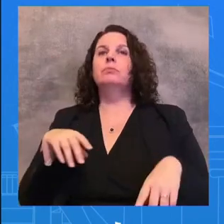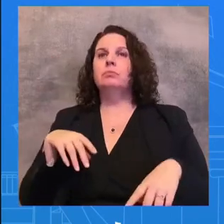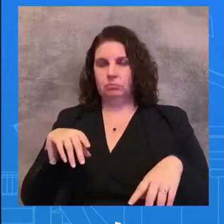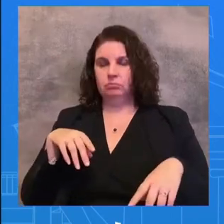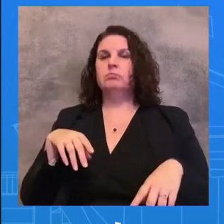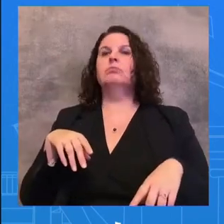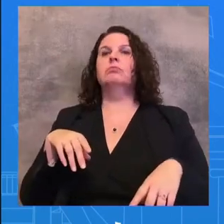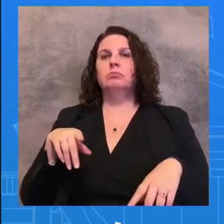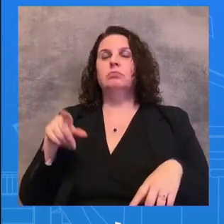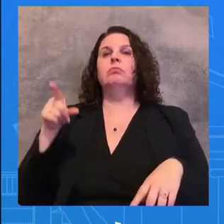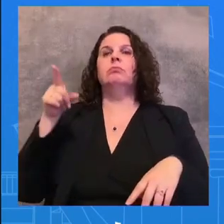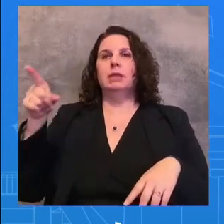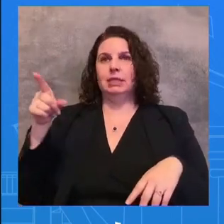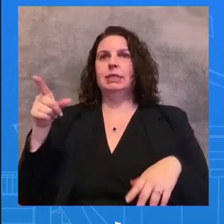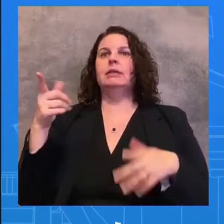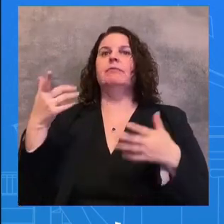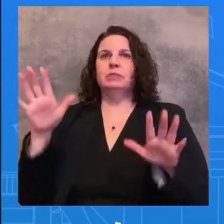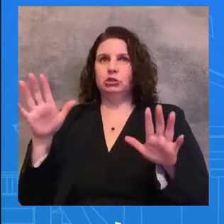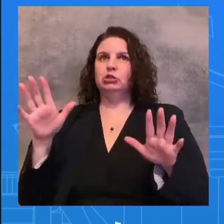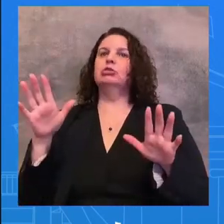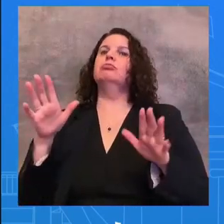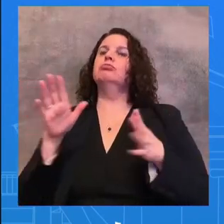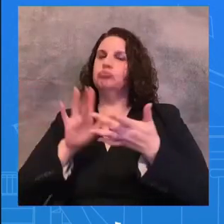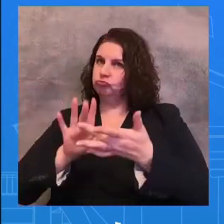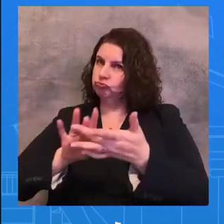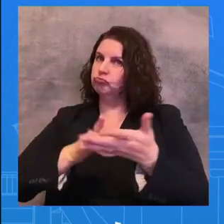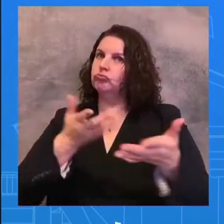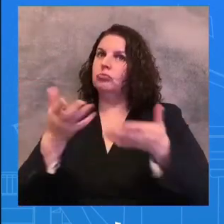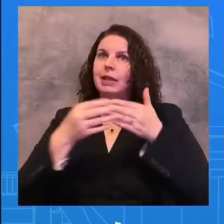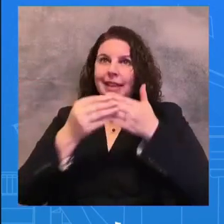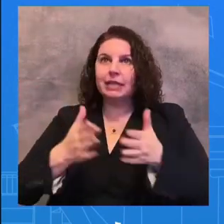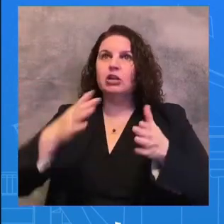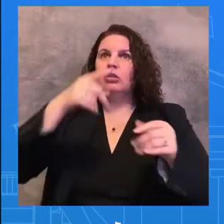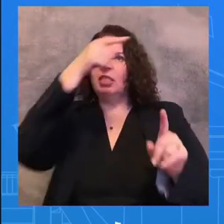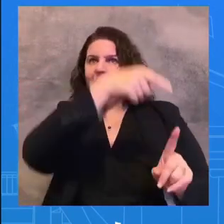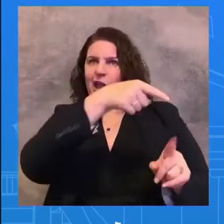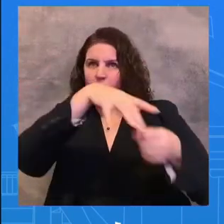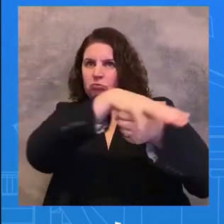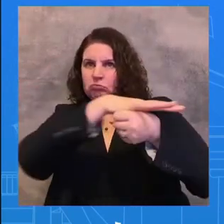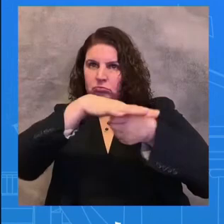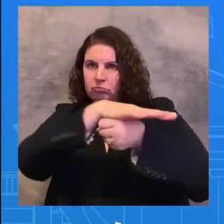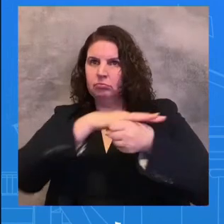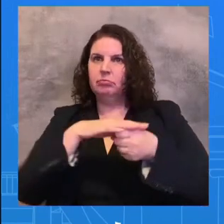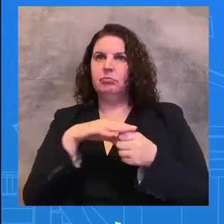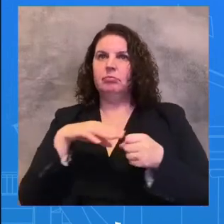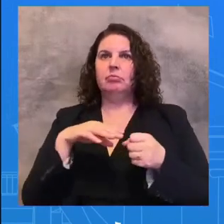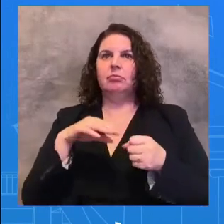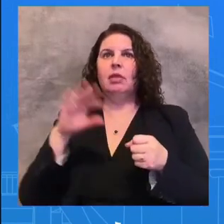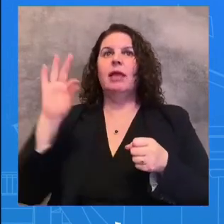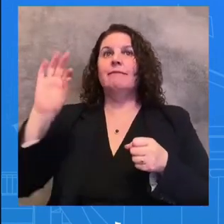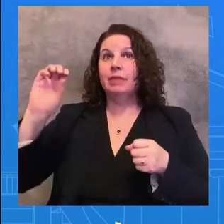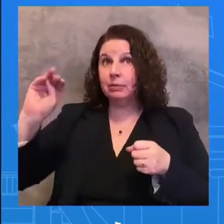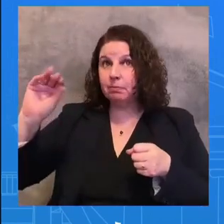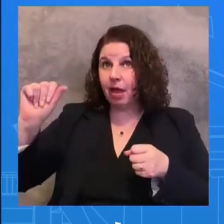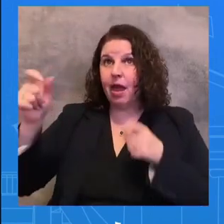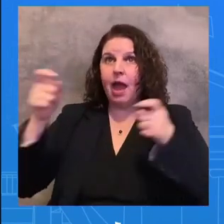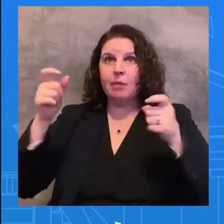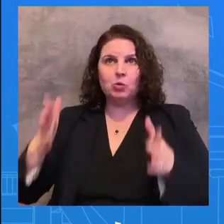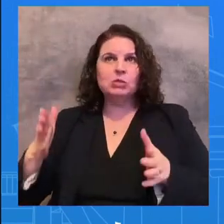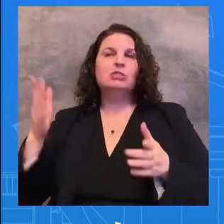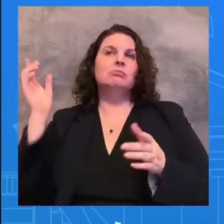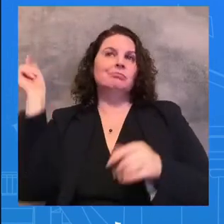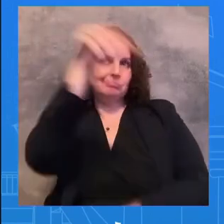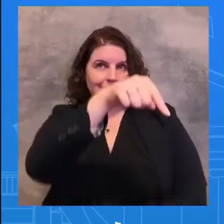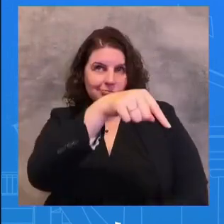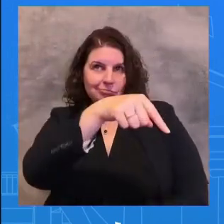ground. I know that obviously the FEMA administrator has been all hands on deck, Deanne Criswell, and talking to folks on the ground as well. I don't have